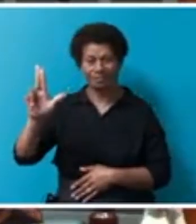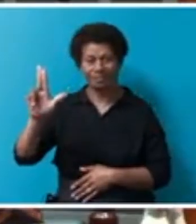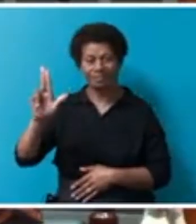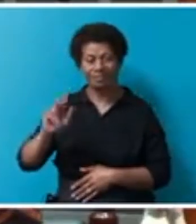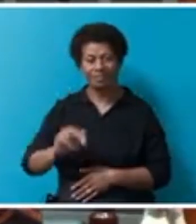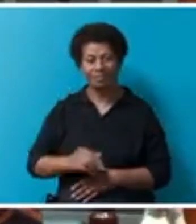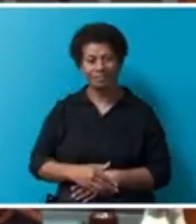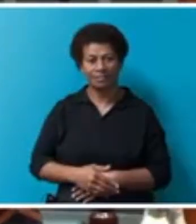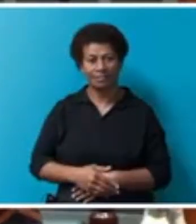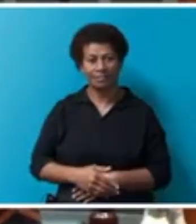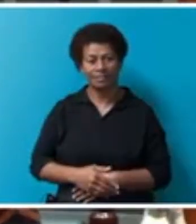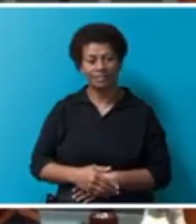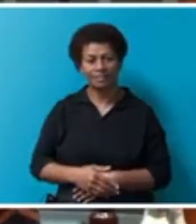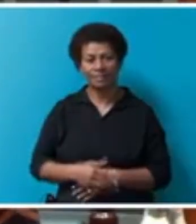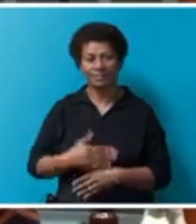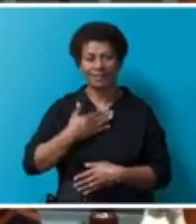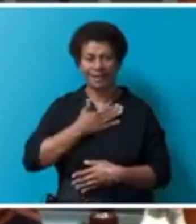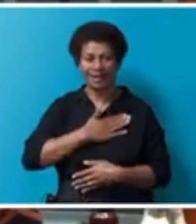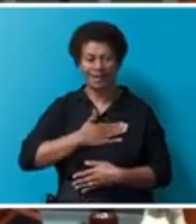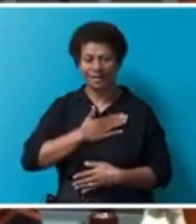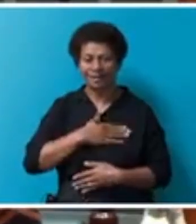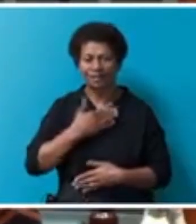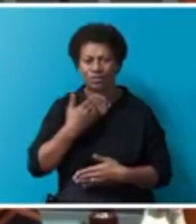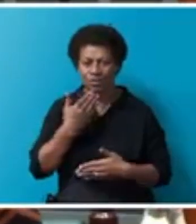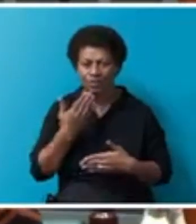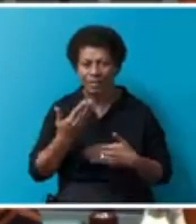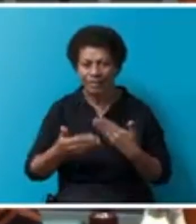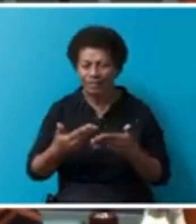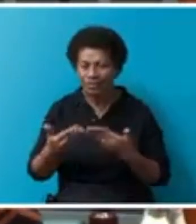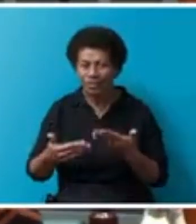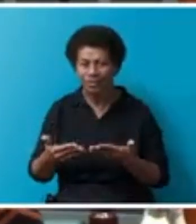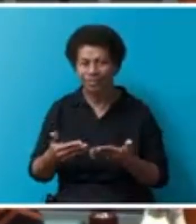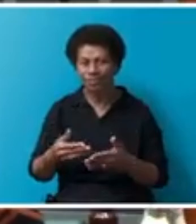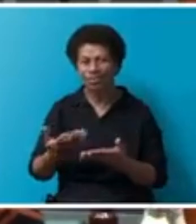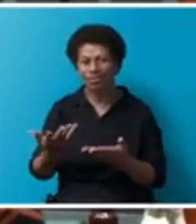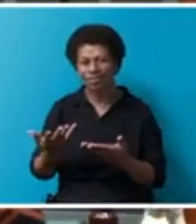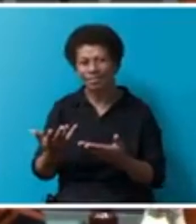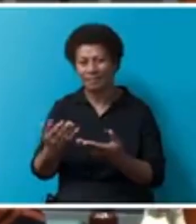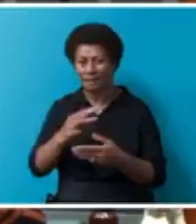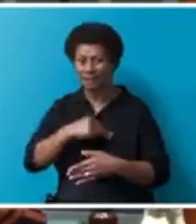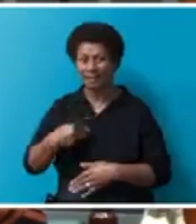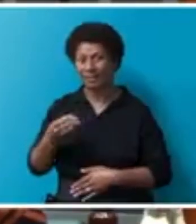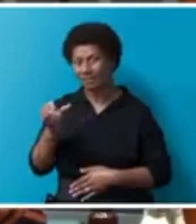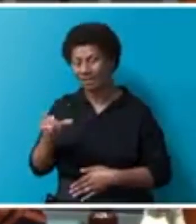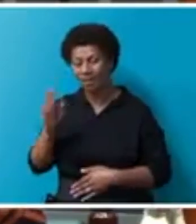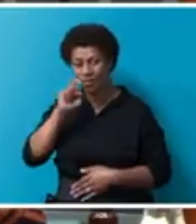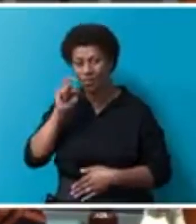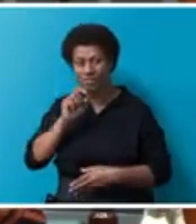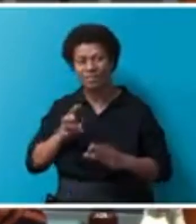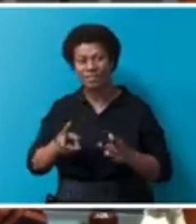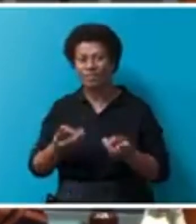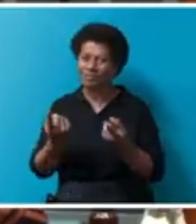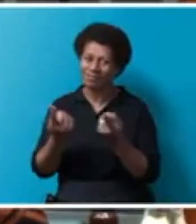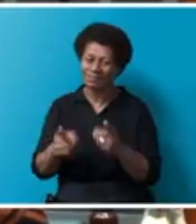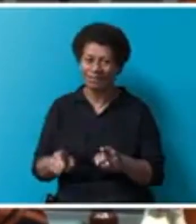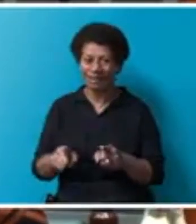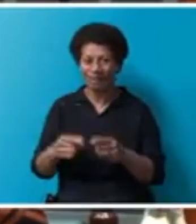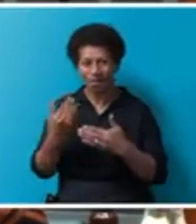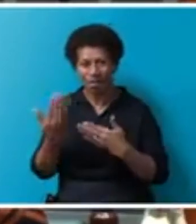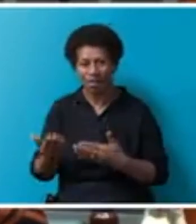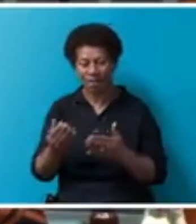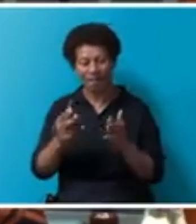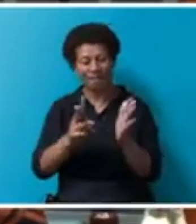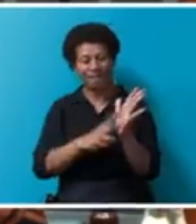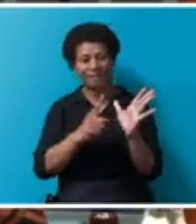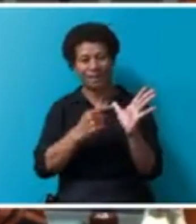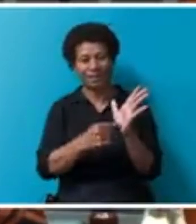I also like to express my sincere condolences to the late Minister for Agriculture and Waterways, Honorable Watim Rayal, and his solid